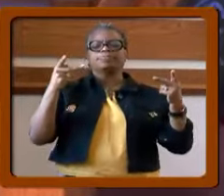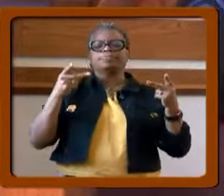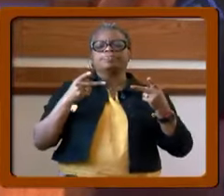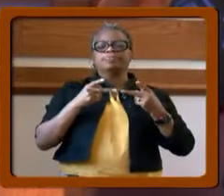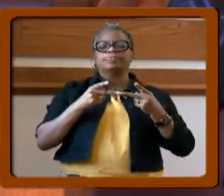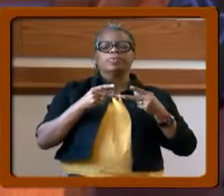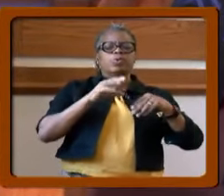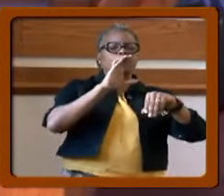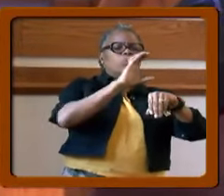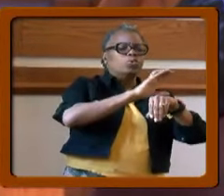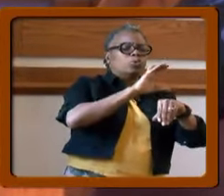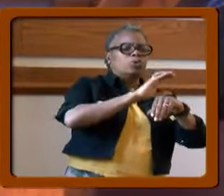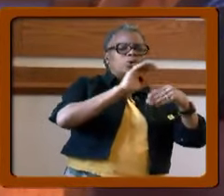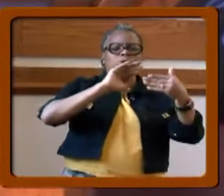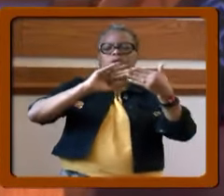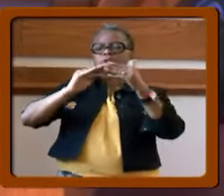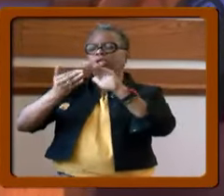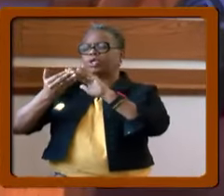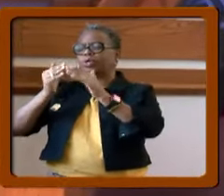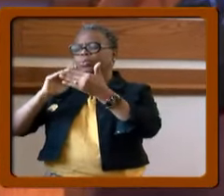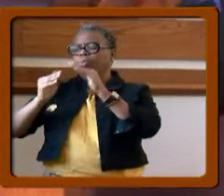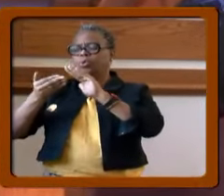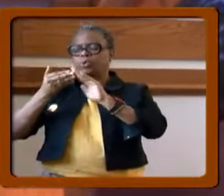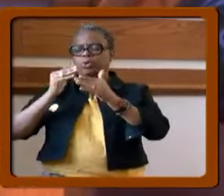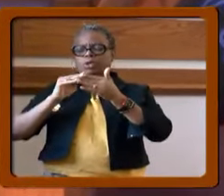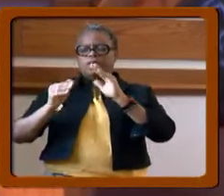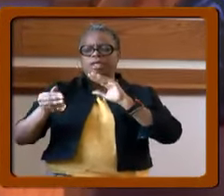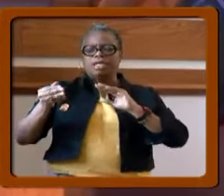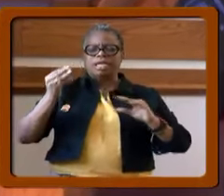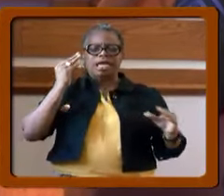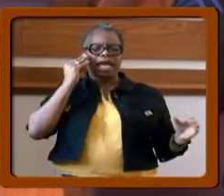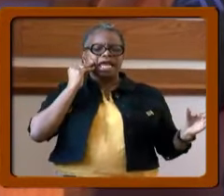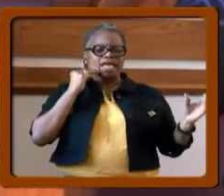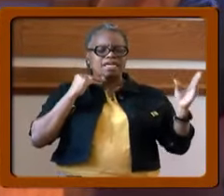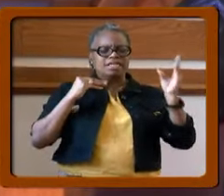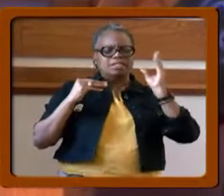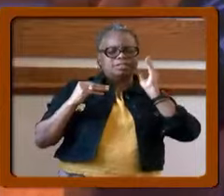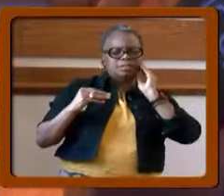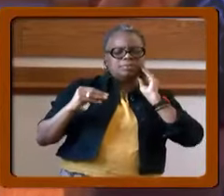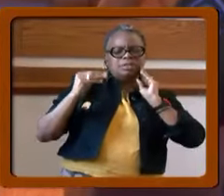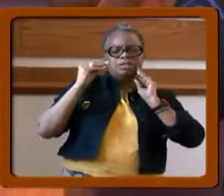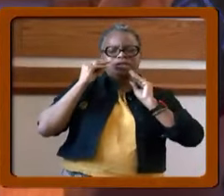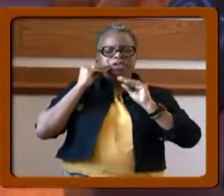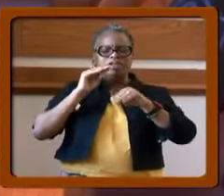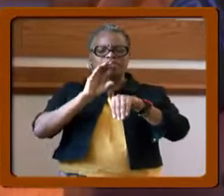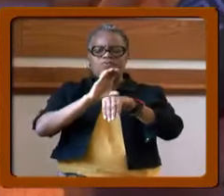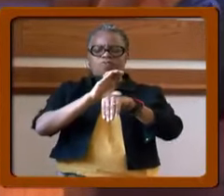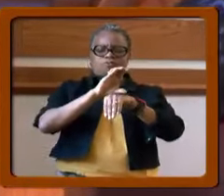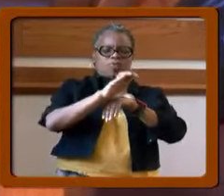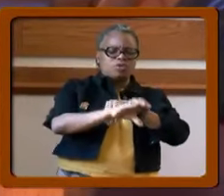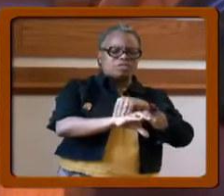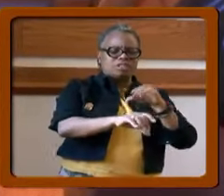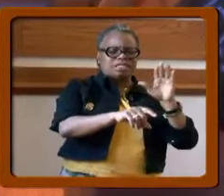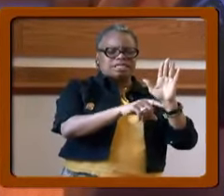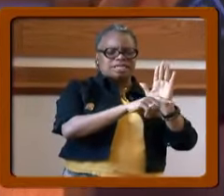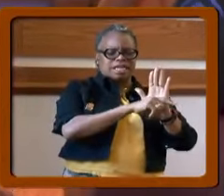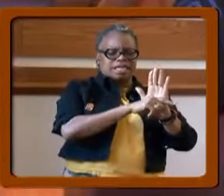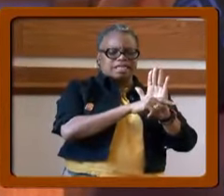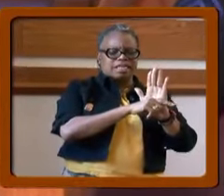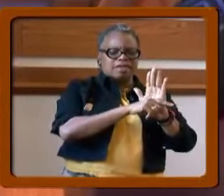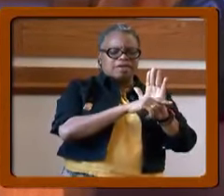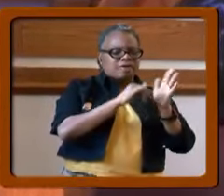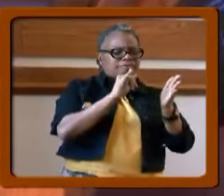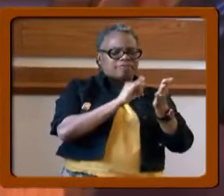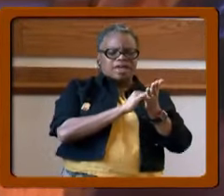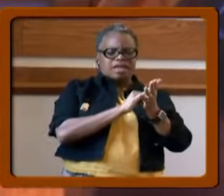congregations and communities have been cracked open by external and internal forces that have forced us out of our